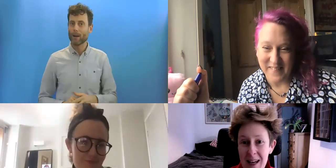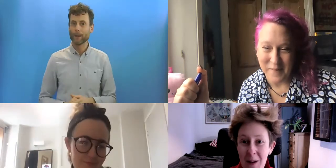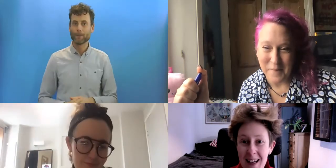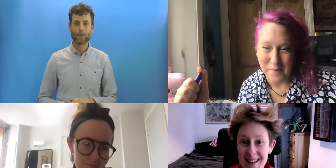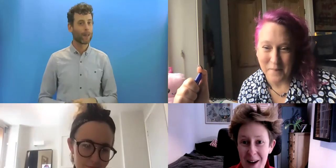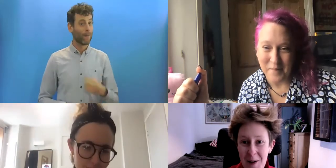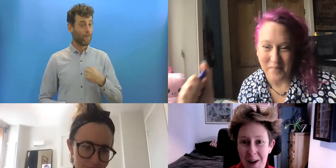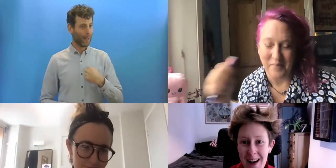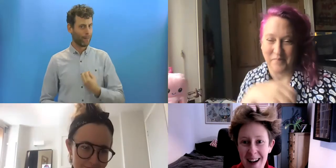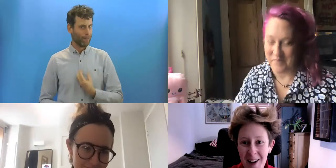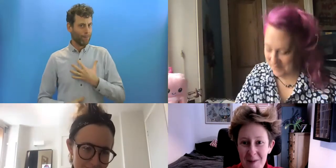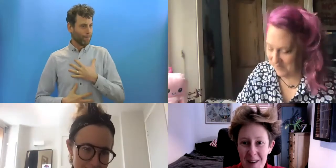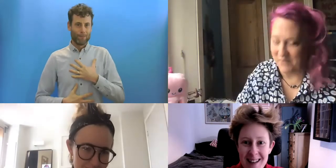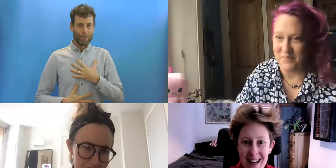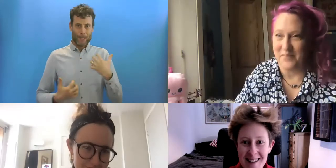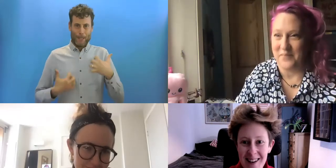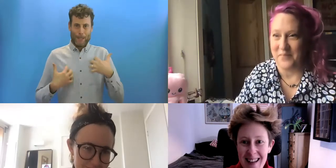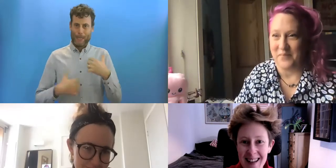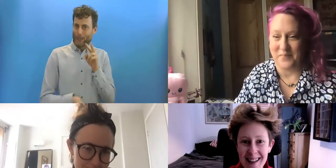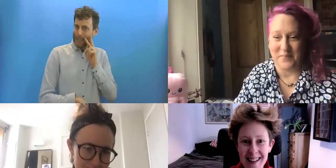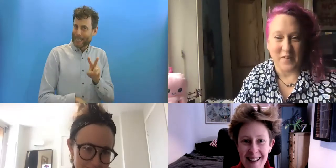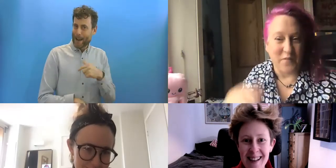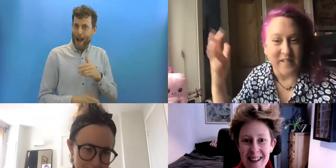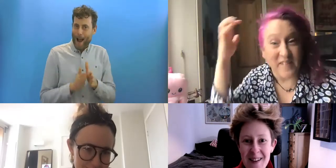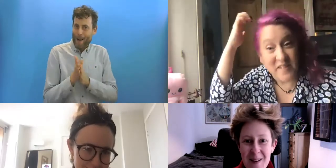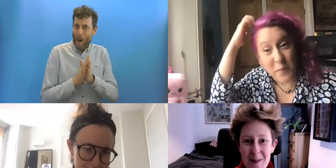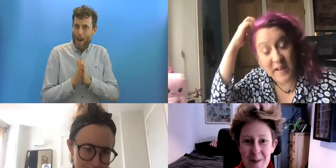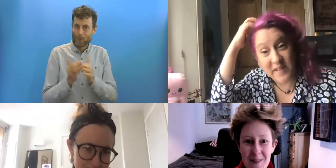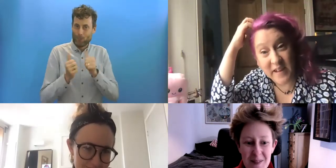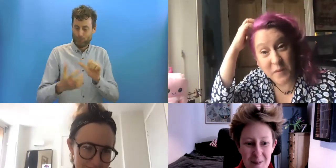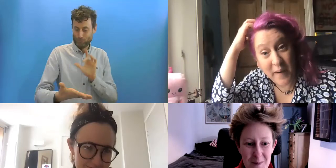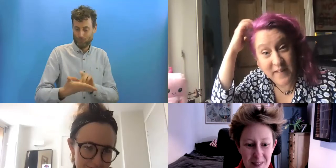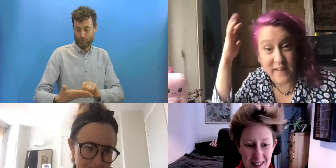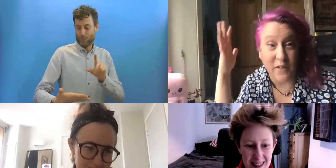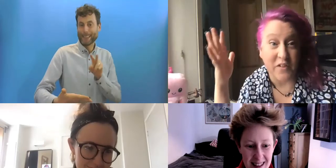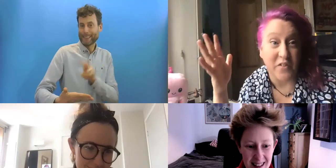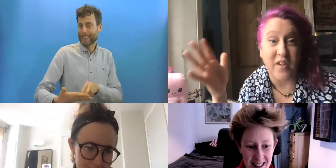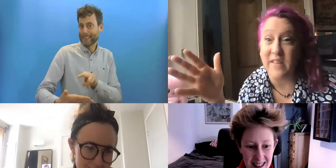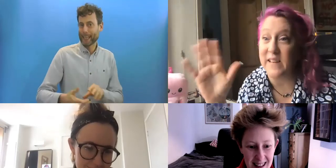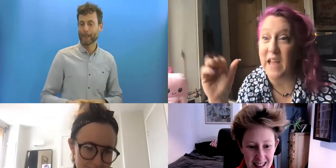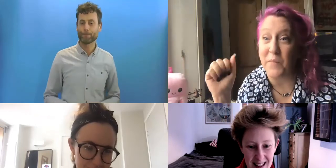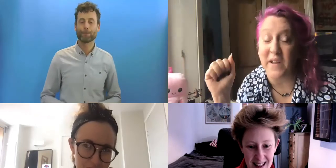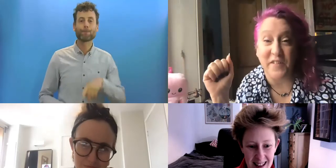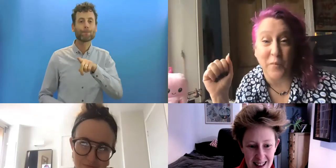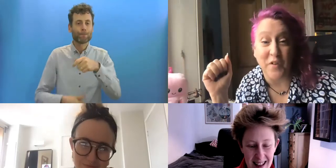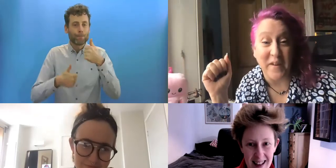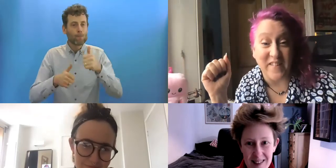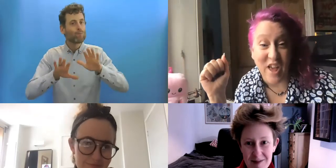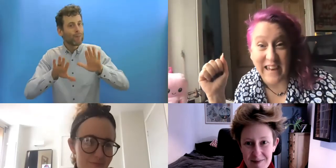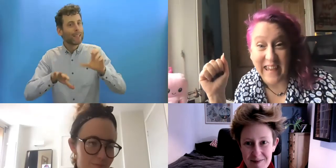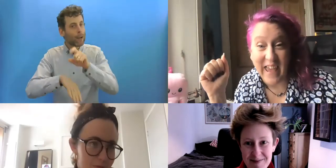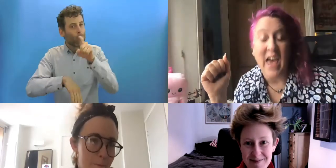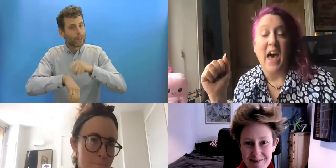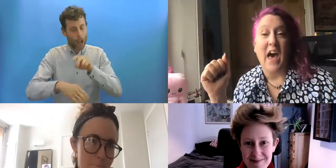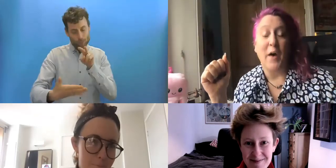exciting me equally. So yeah, I'm ready to get stuck in. Fantastic. So we're going to take the pacing yourself seriously, and we're going to stop a few minutes